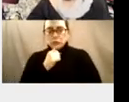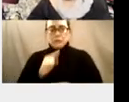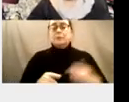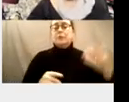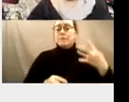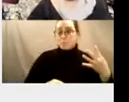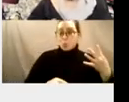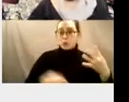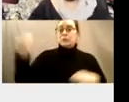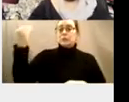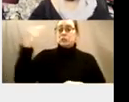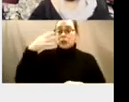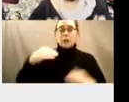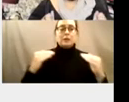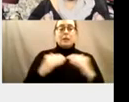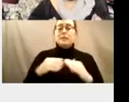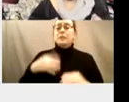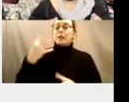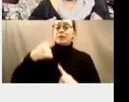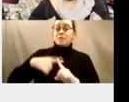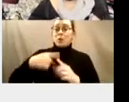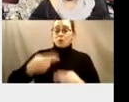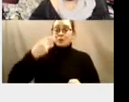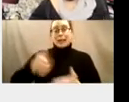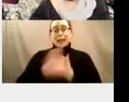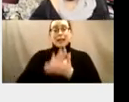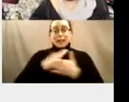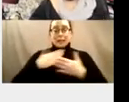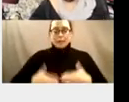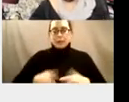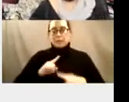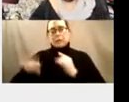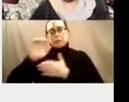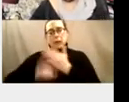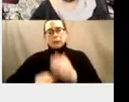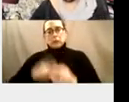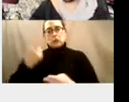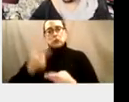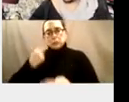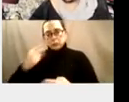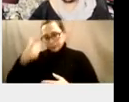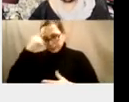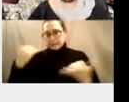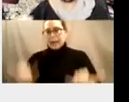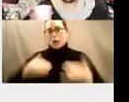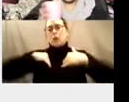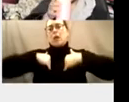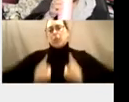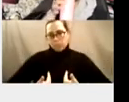a shower equals +4 spoons, yay, clean body, -2 spoons, standing, exhausted.